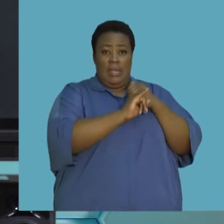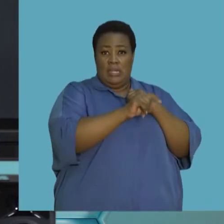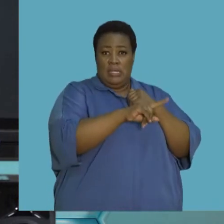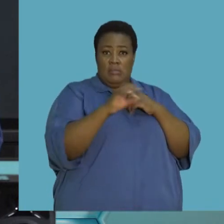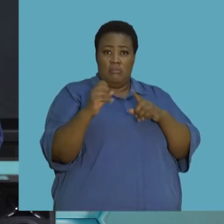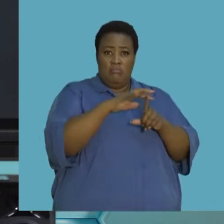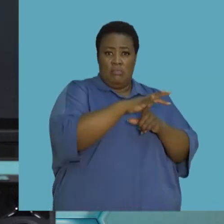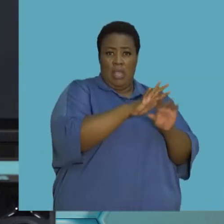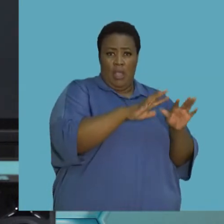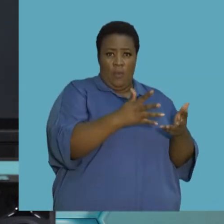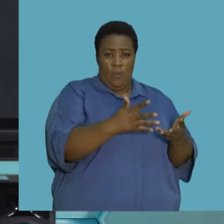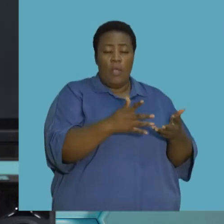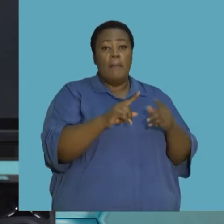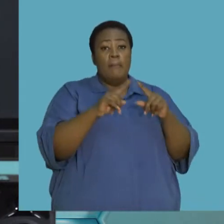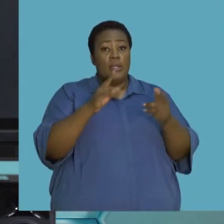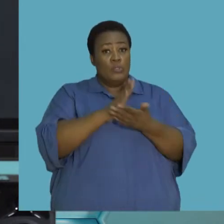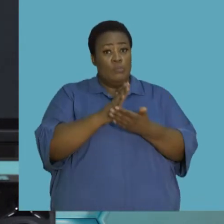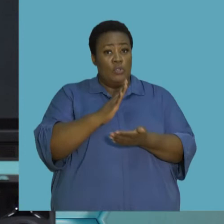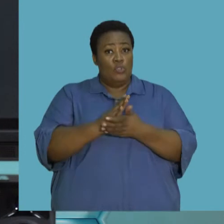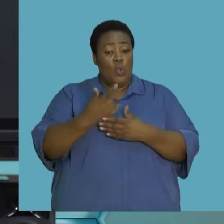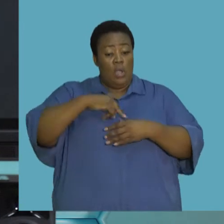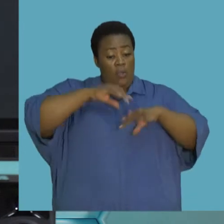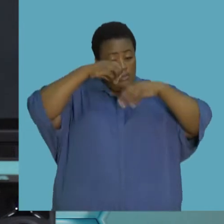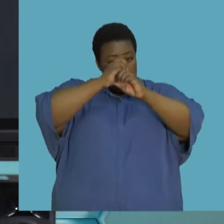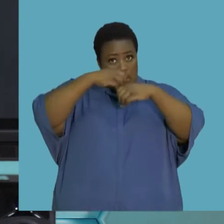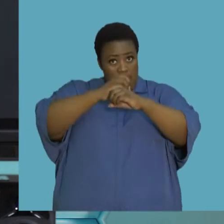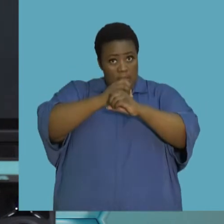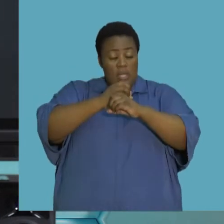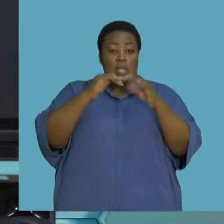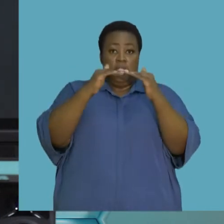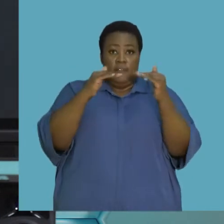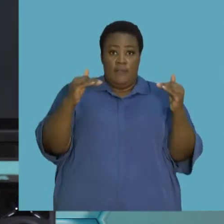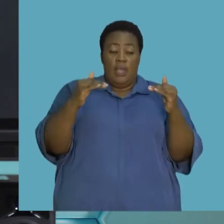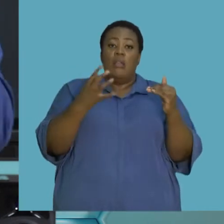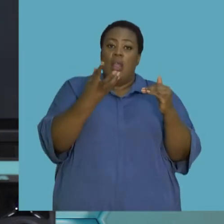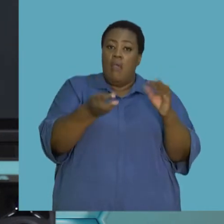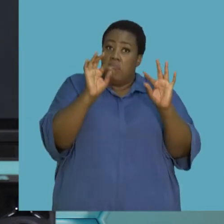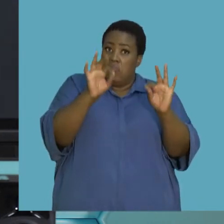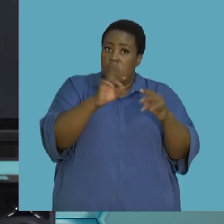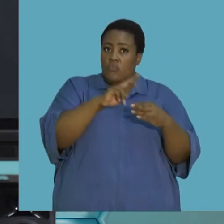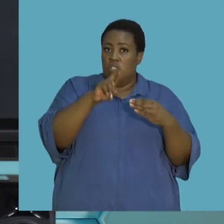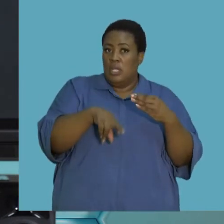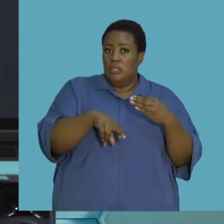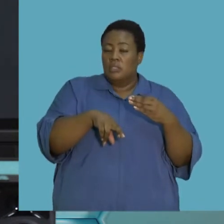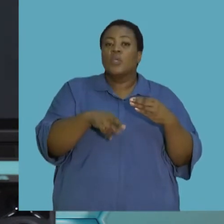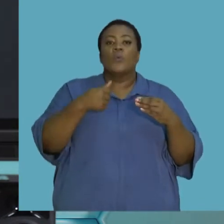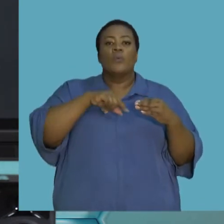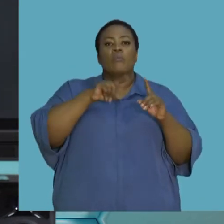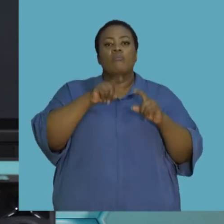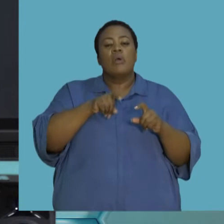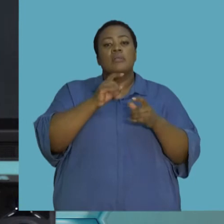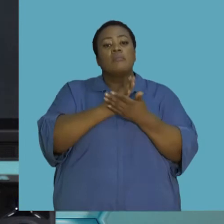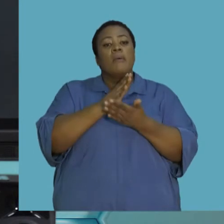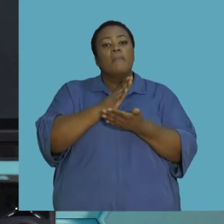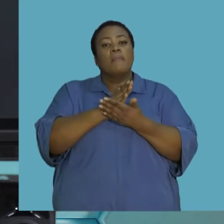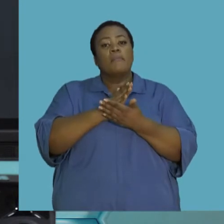independent variable. But to ensure that our experiment is fair and consistent and produces the same results, we need to keep